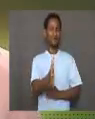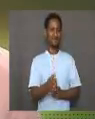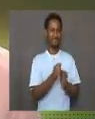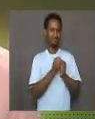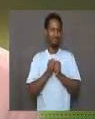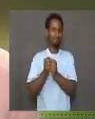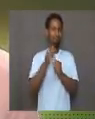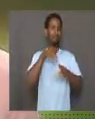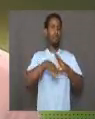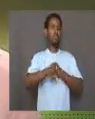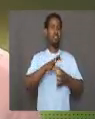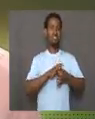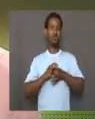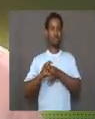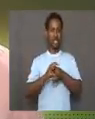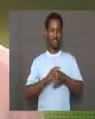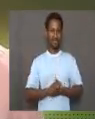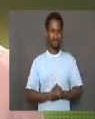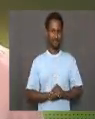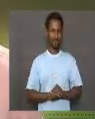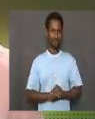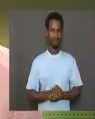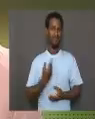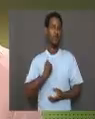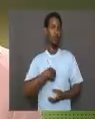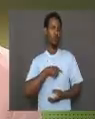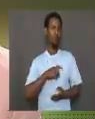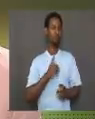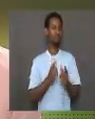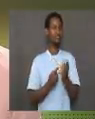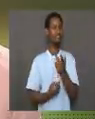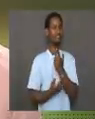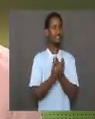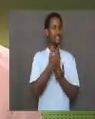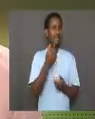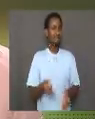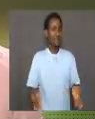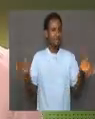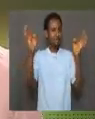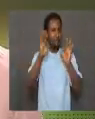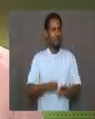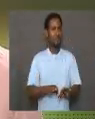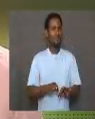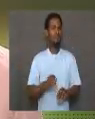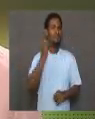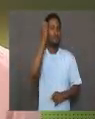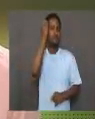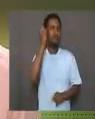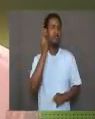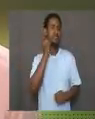within society. We discussed the importance for